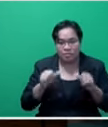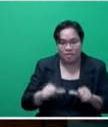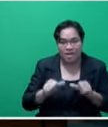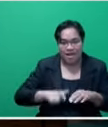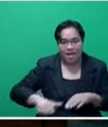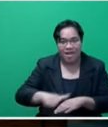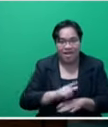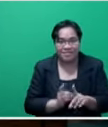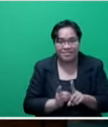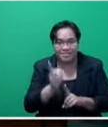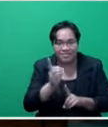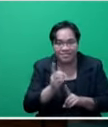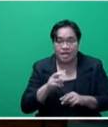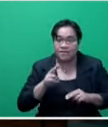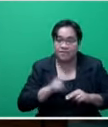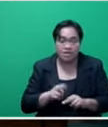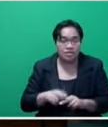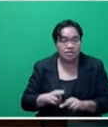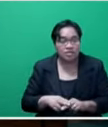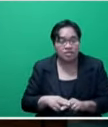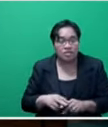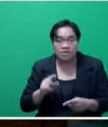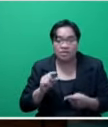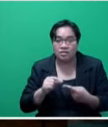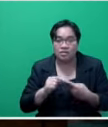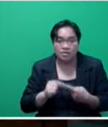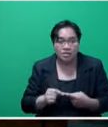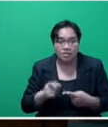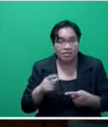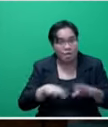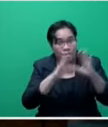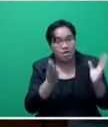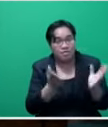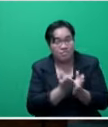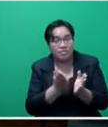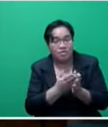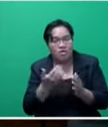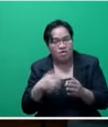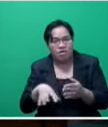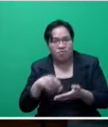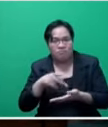developments. Fiji has even made notable achievements on the world stage of it.